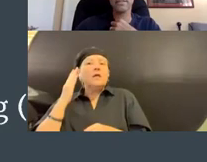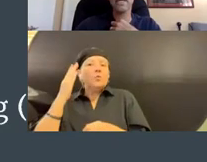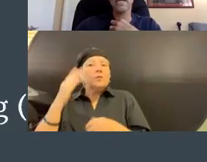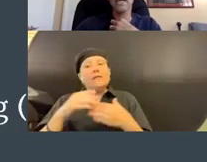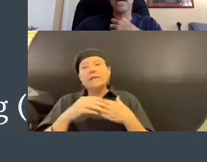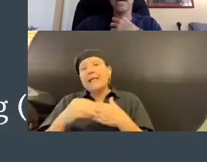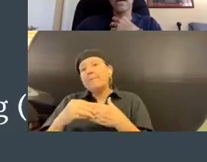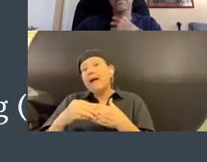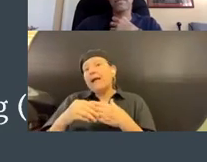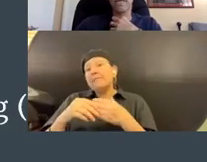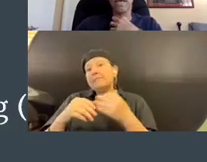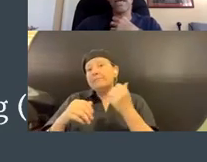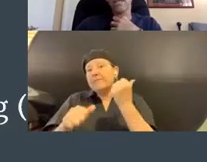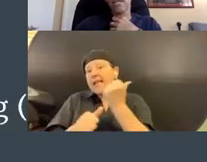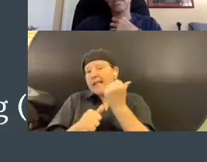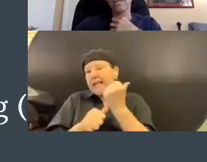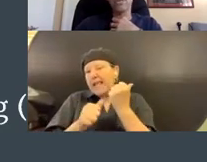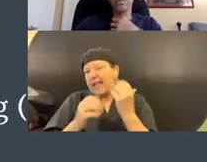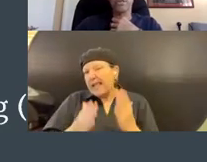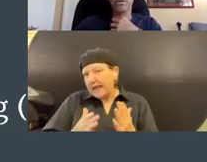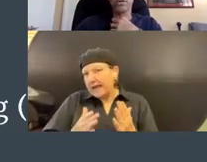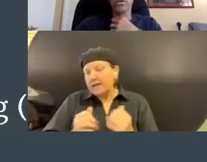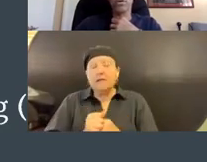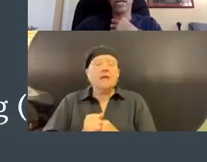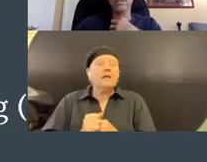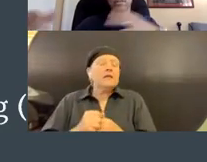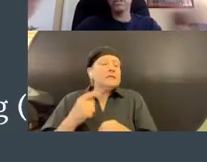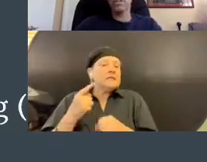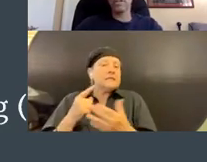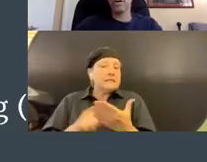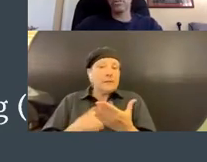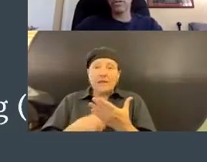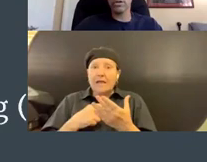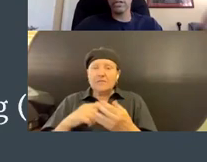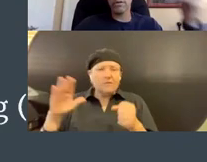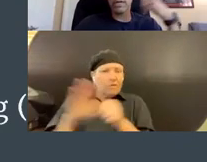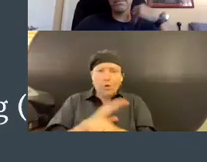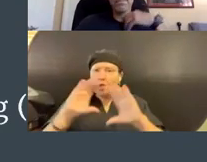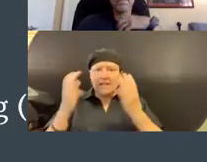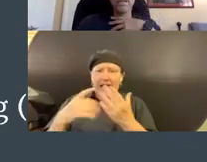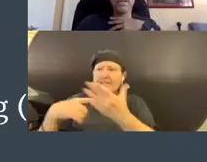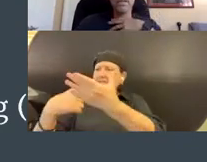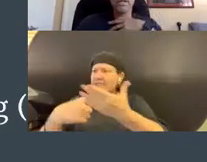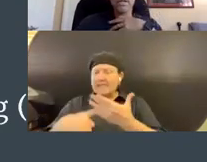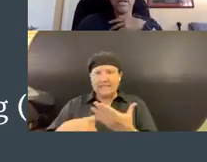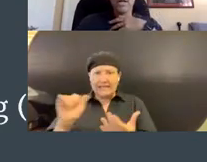assistant. And again, sometimes they'll be in a whole class discussion like how we currently are right now,